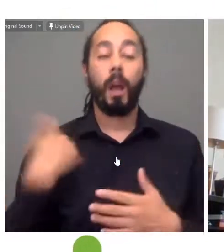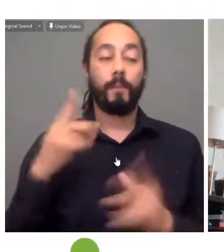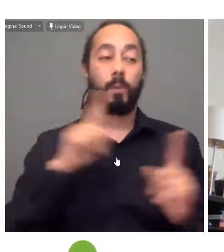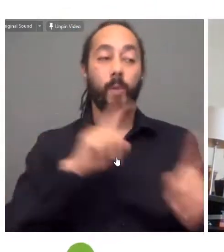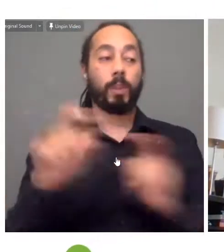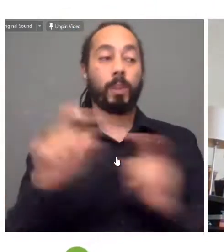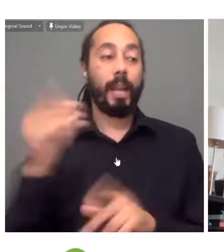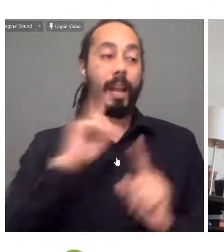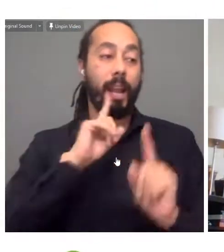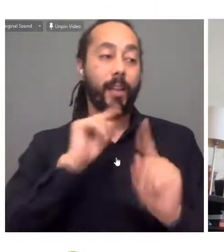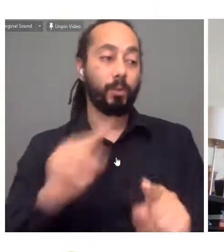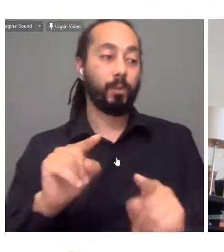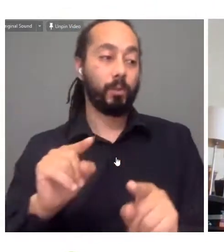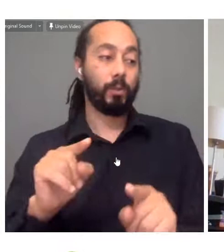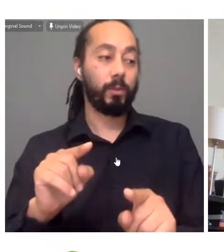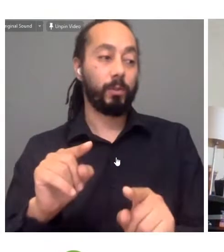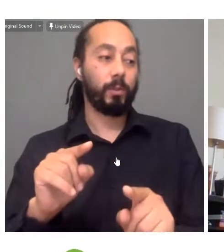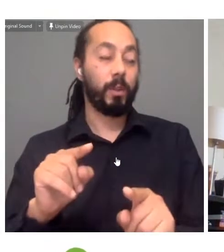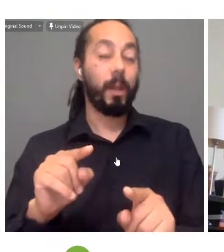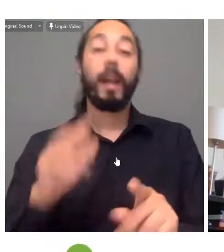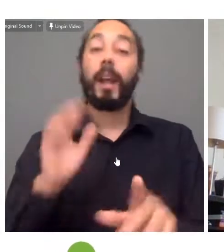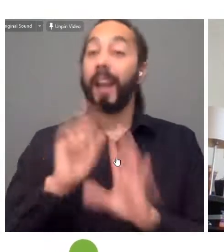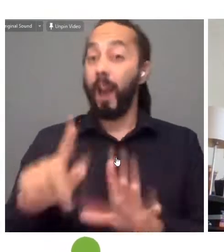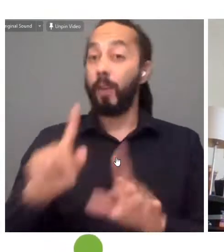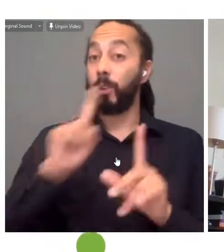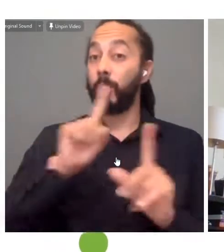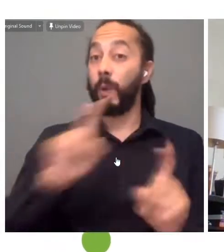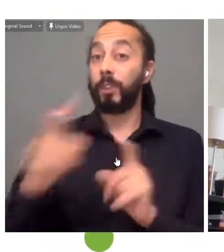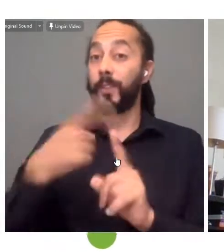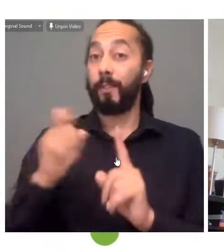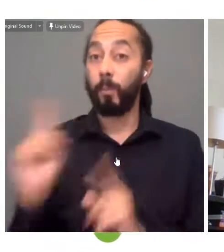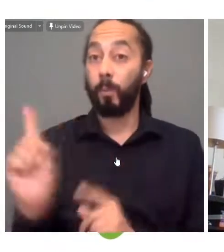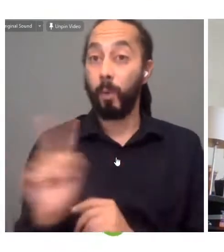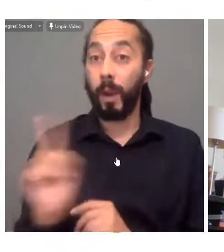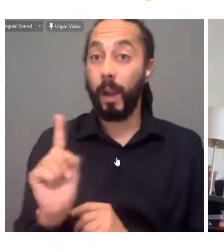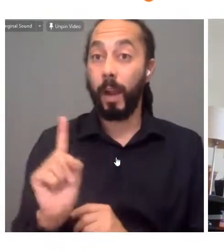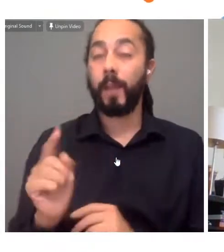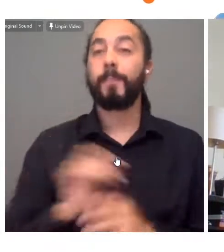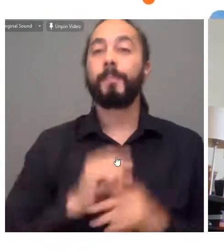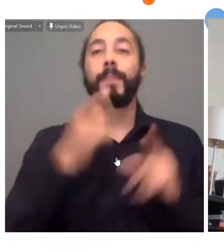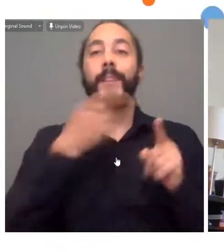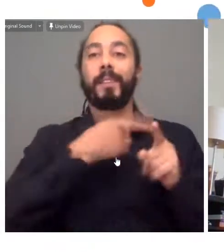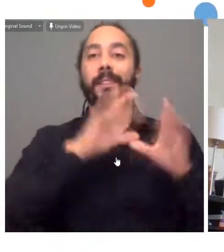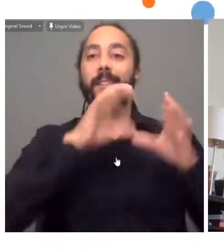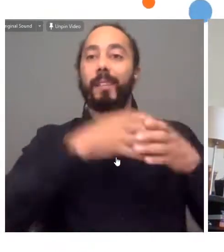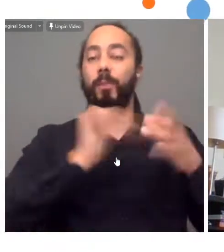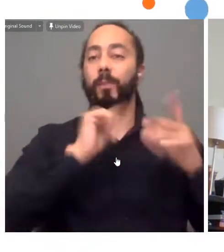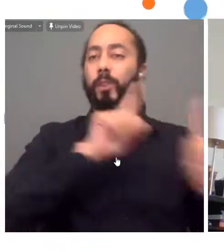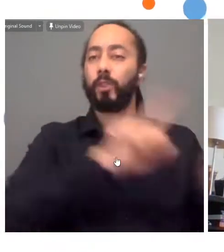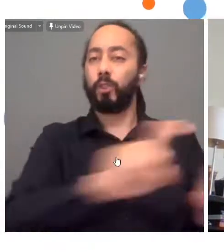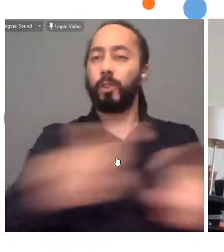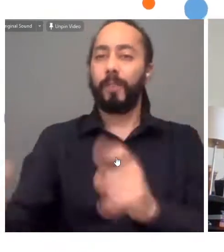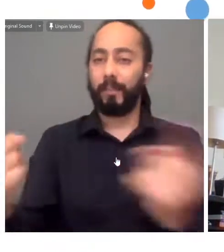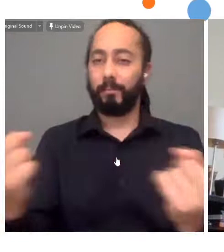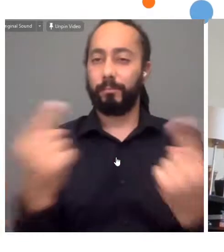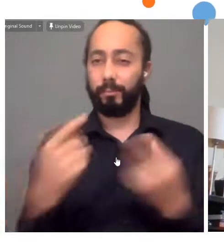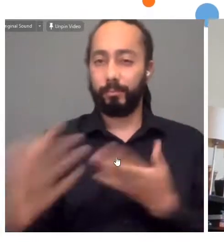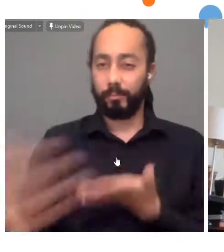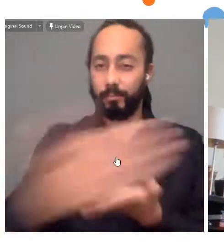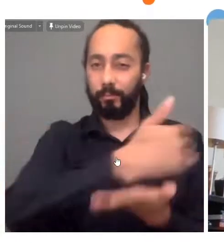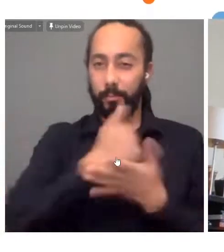are the ones that were the pre-submitted thoughts that the sector had put forward over the last couple of weeks. We've